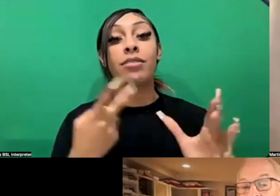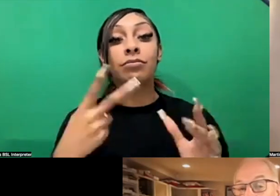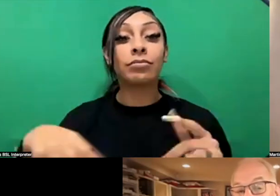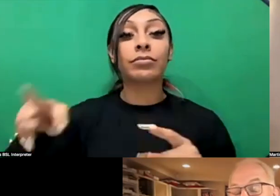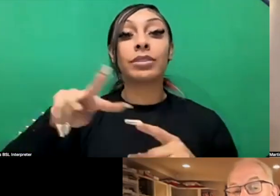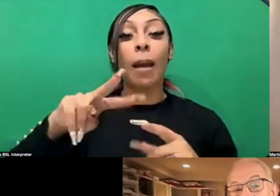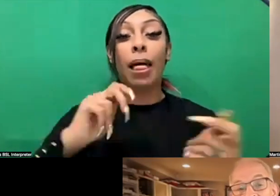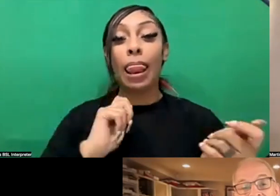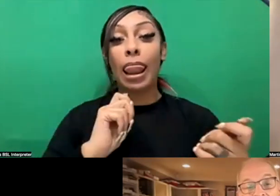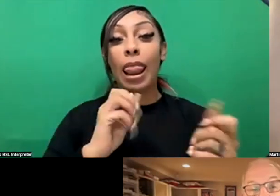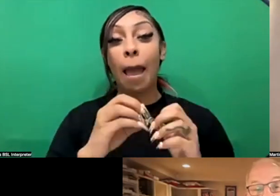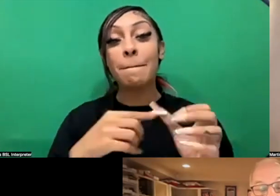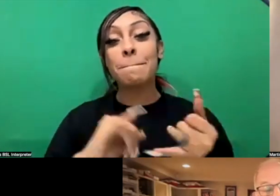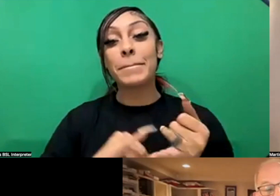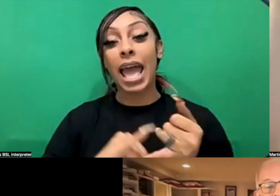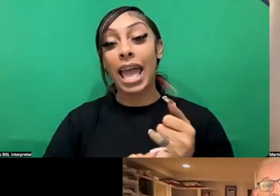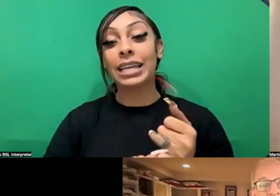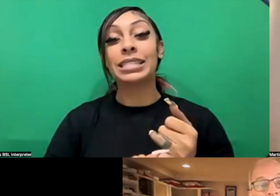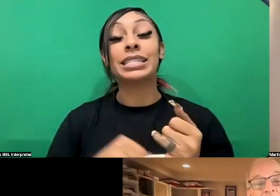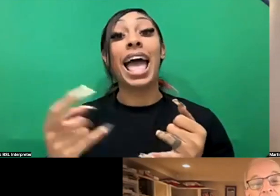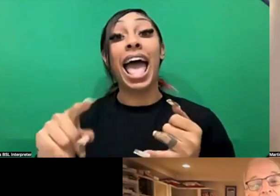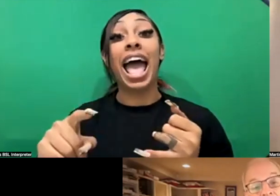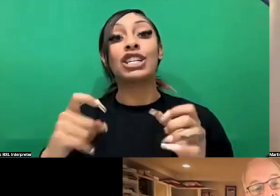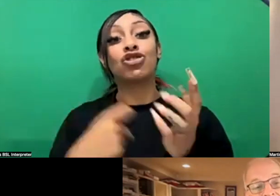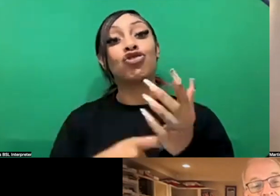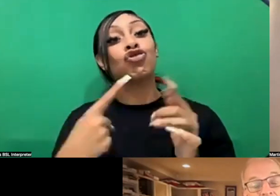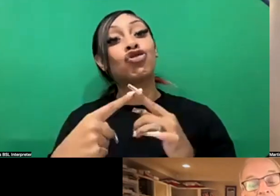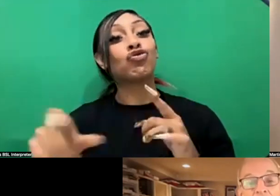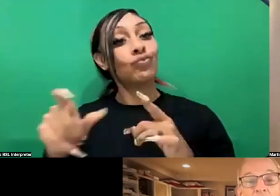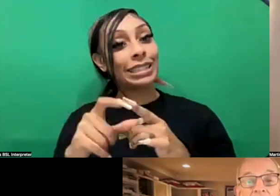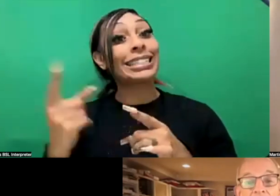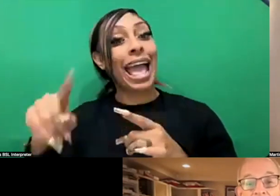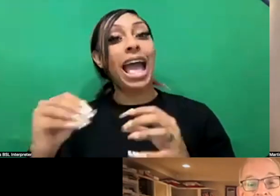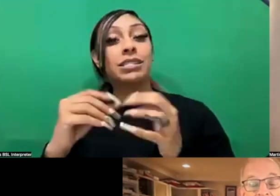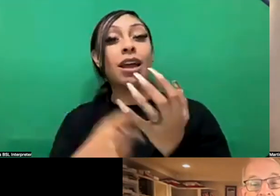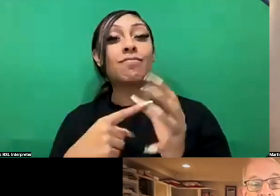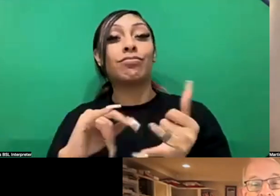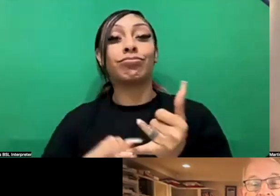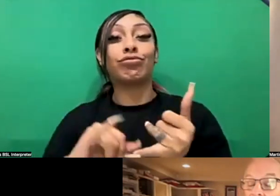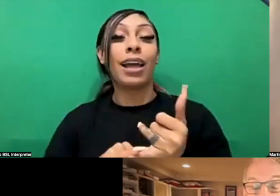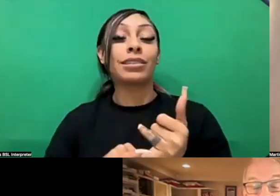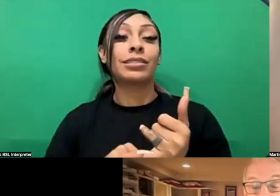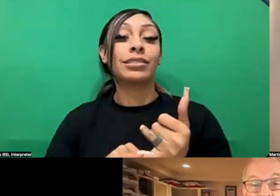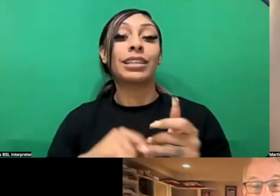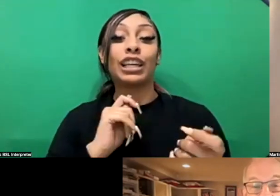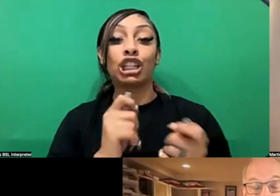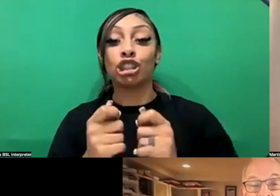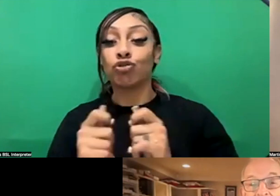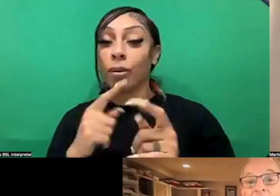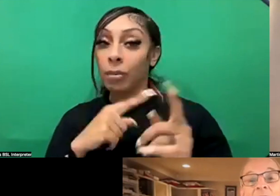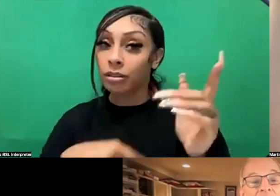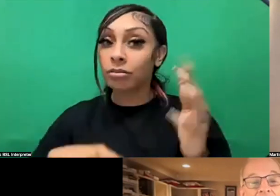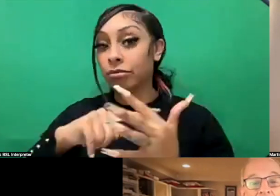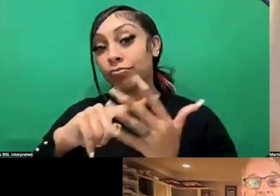the reeds, the brass, all the orchestral winds, and all of them are